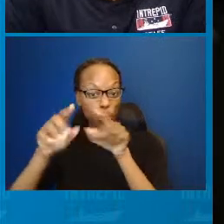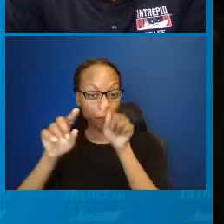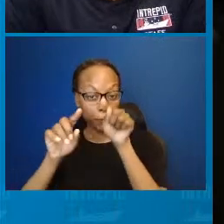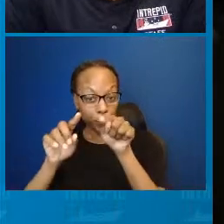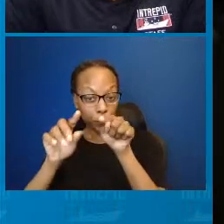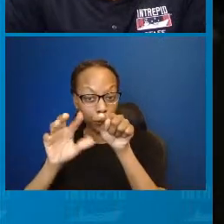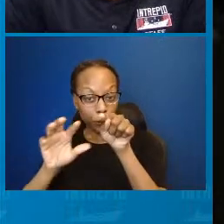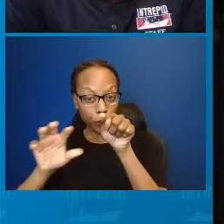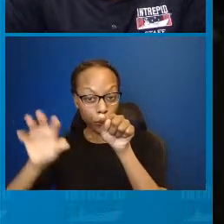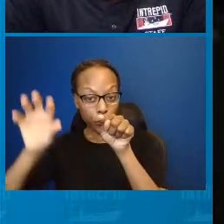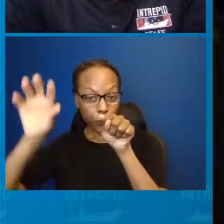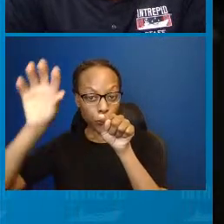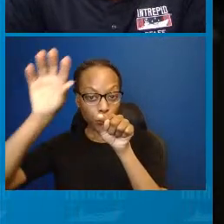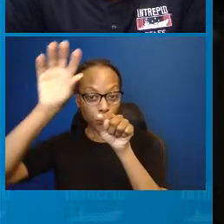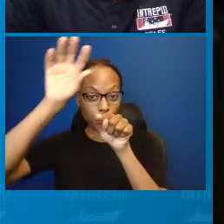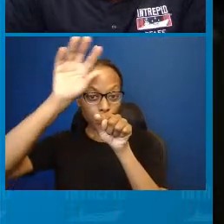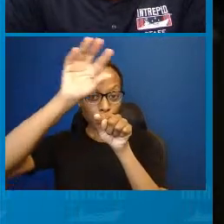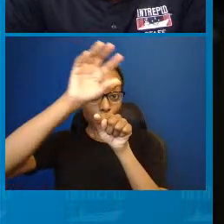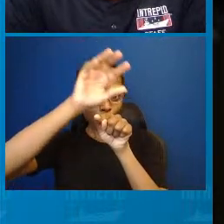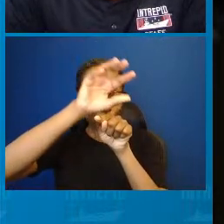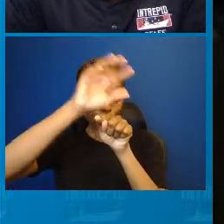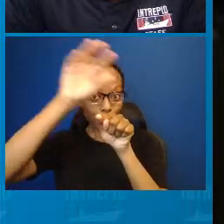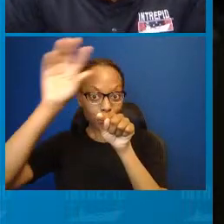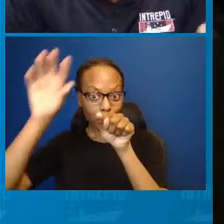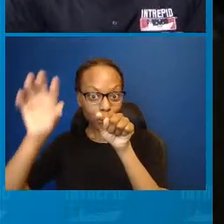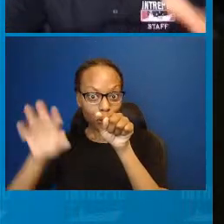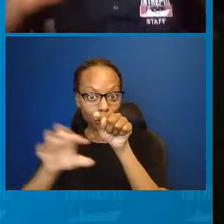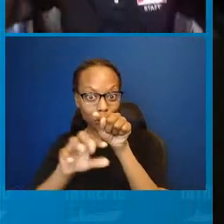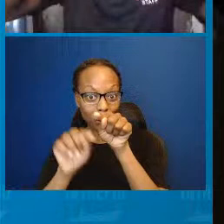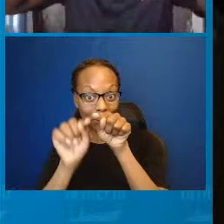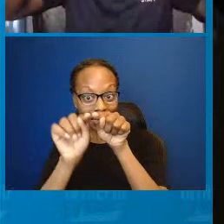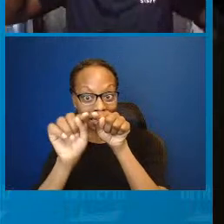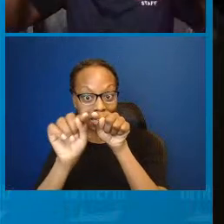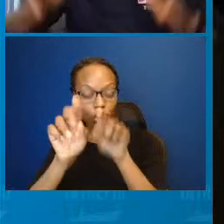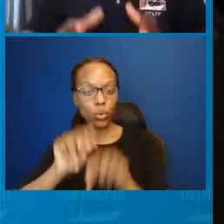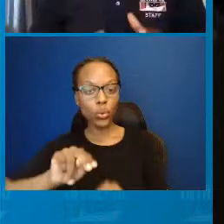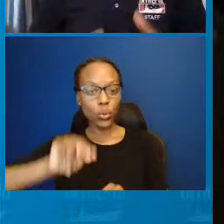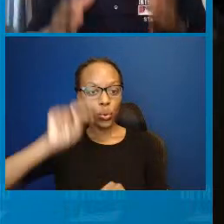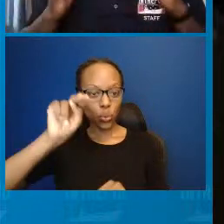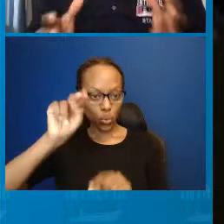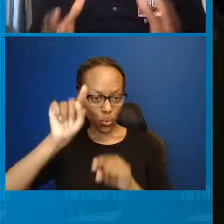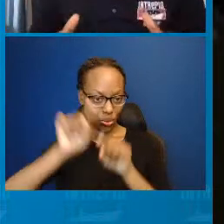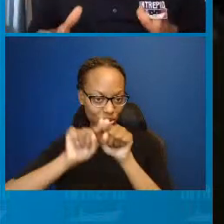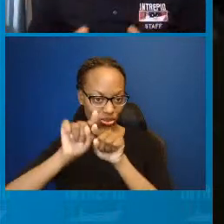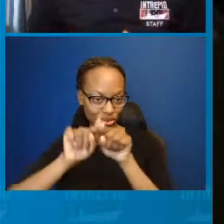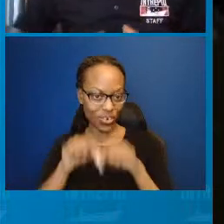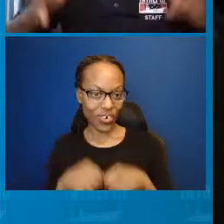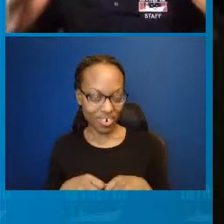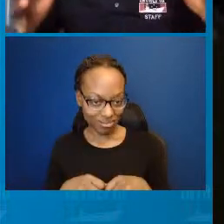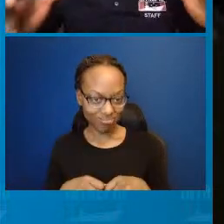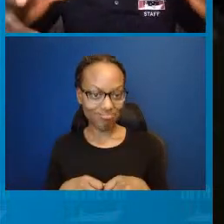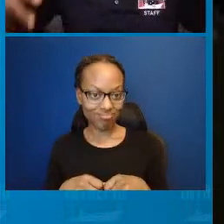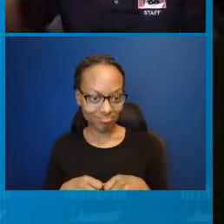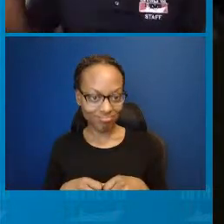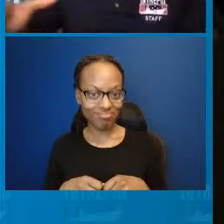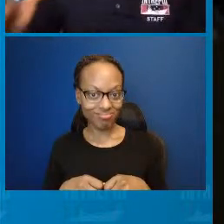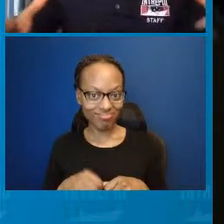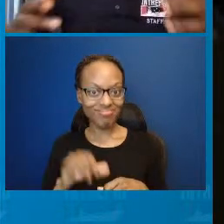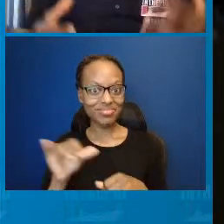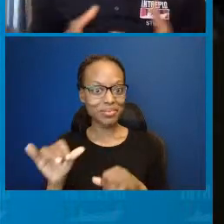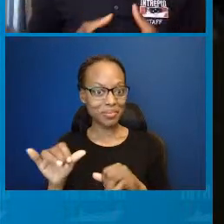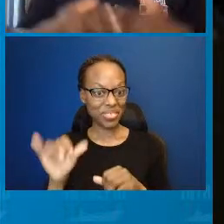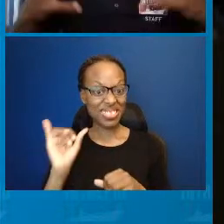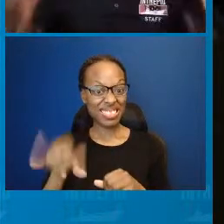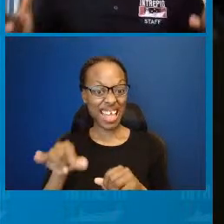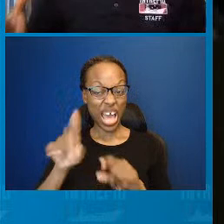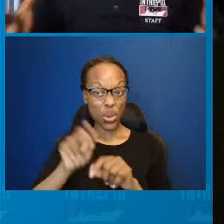Star, right? So to them, the North Star was a navigation star, but it also was a star that signified fire